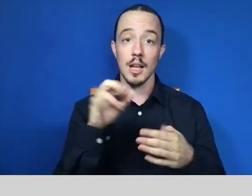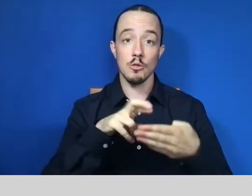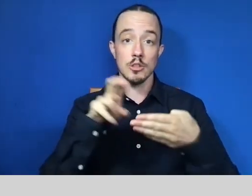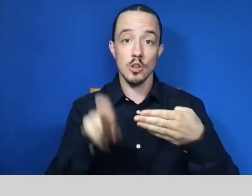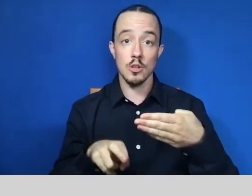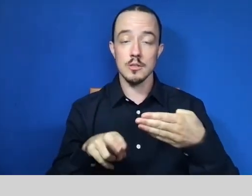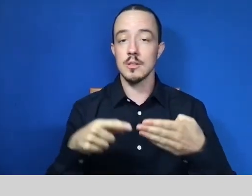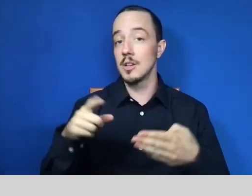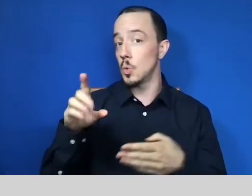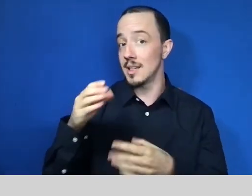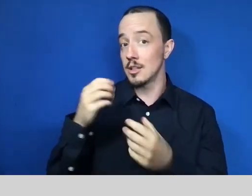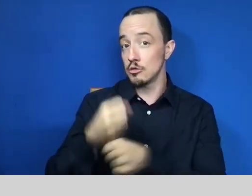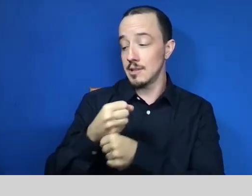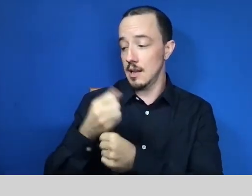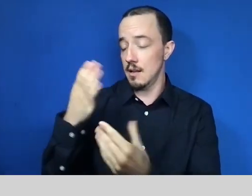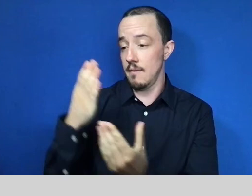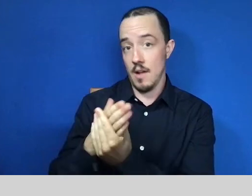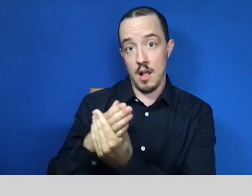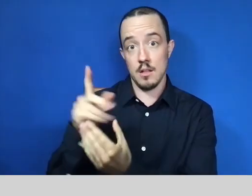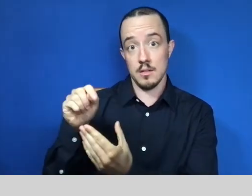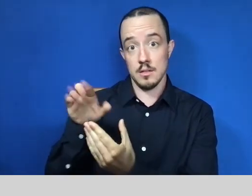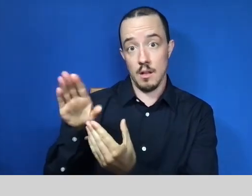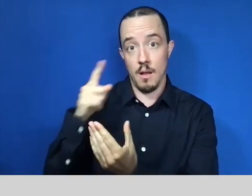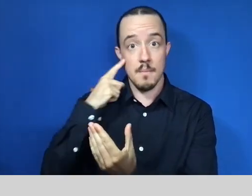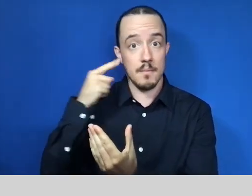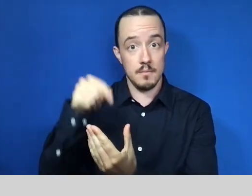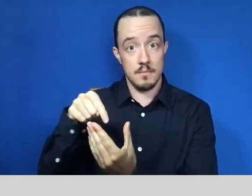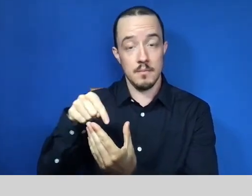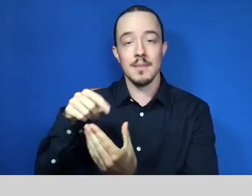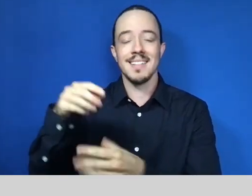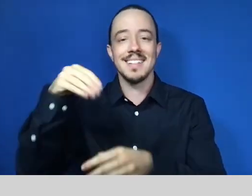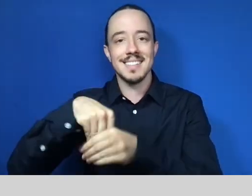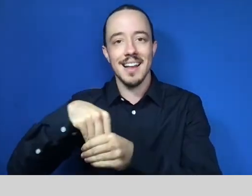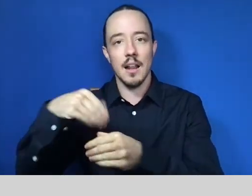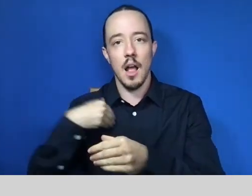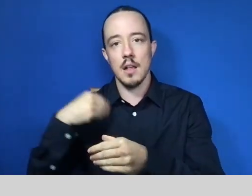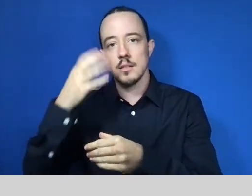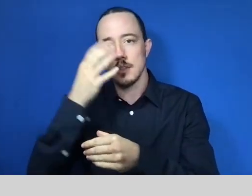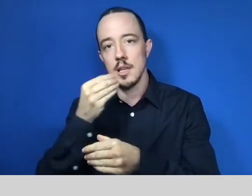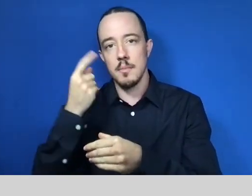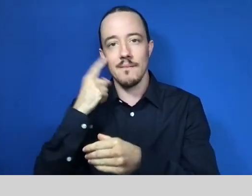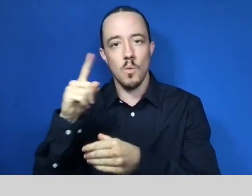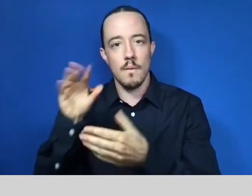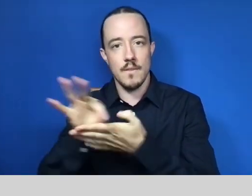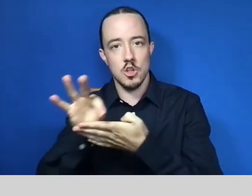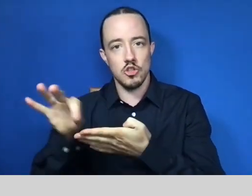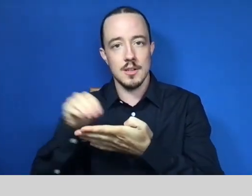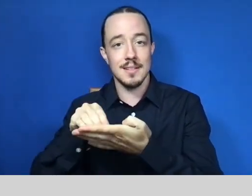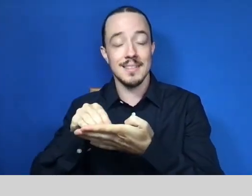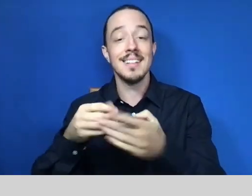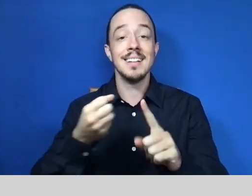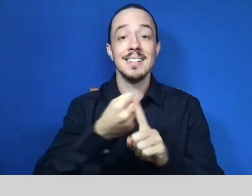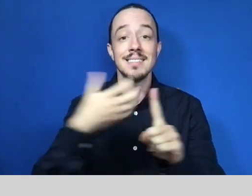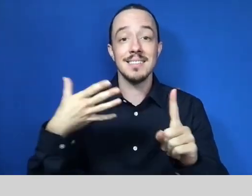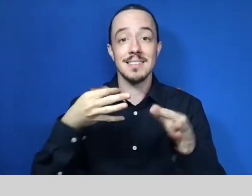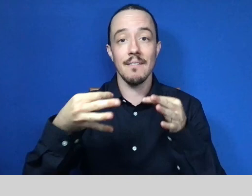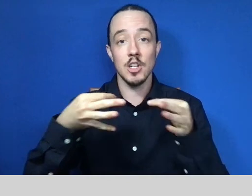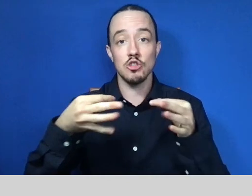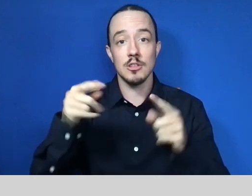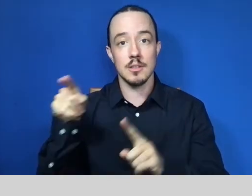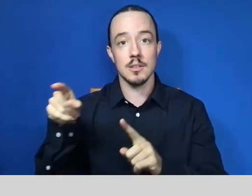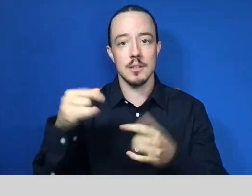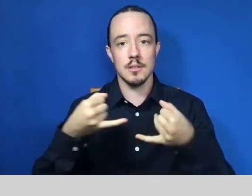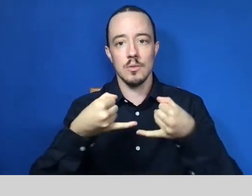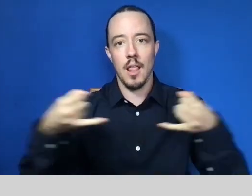We have created a stub file that contains a sleep for function. And the definition of that sleep for function is a really